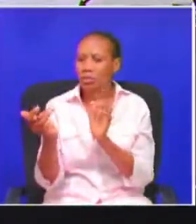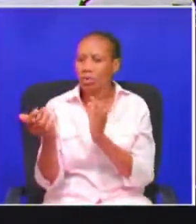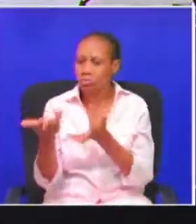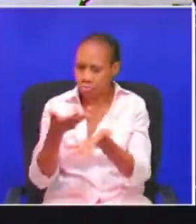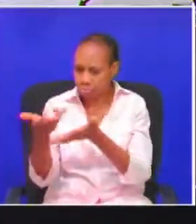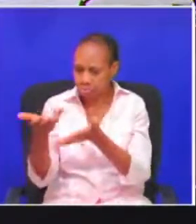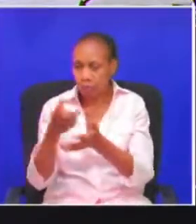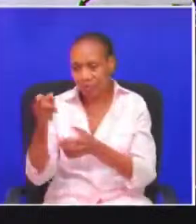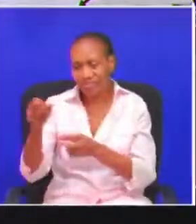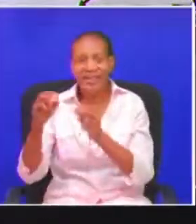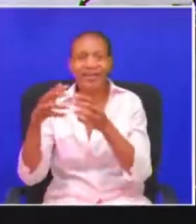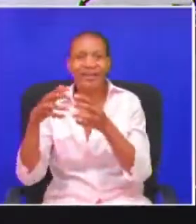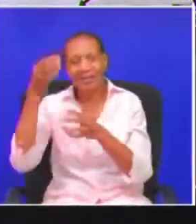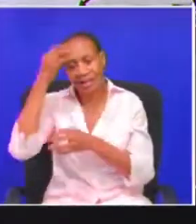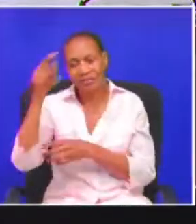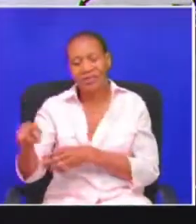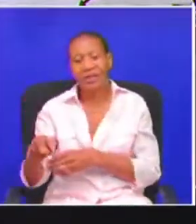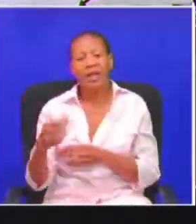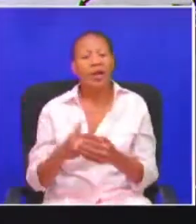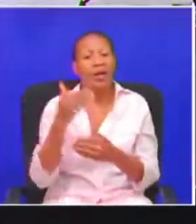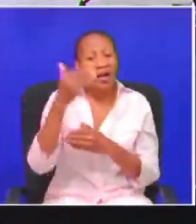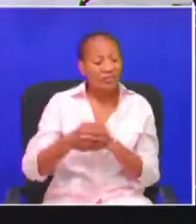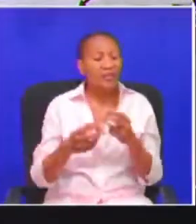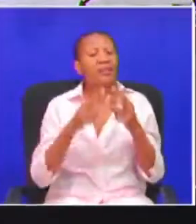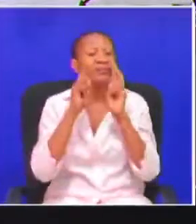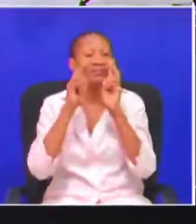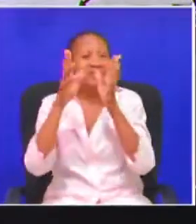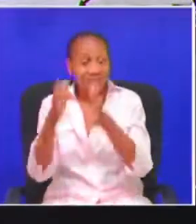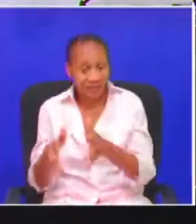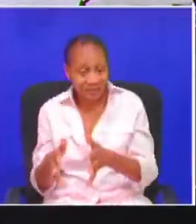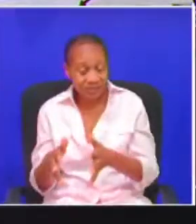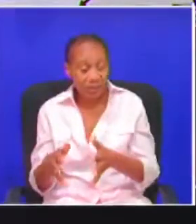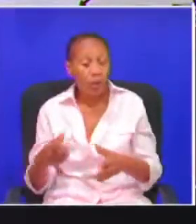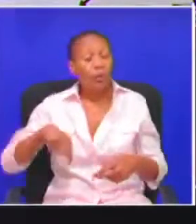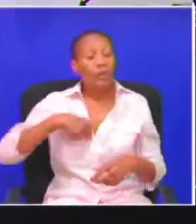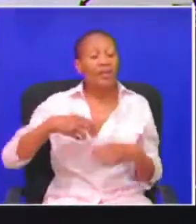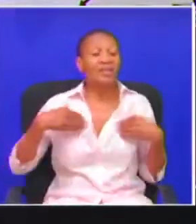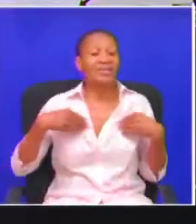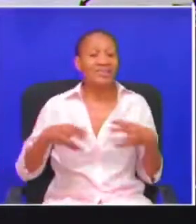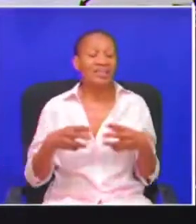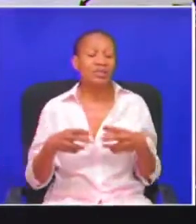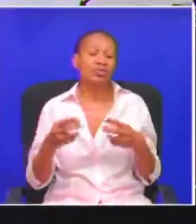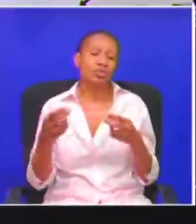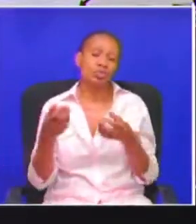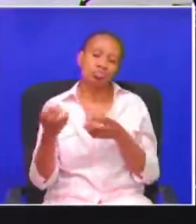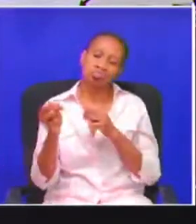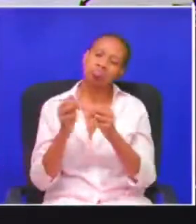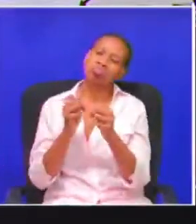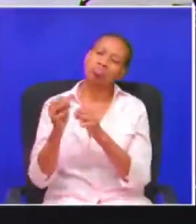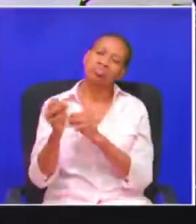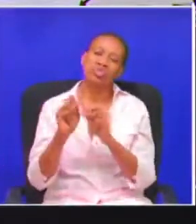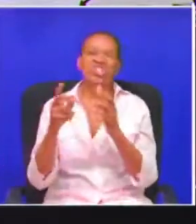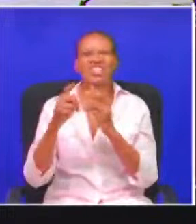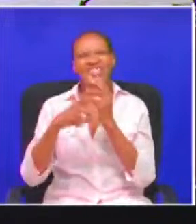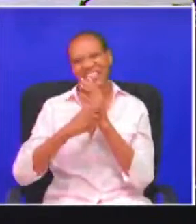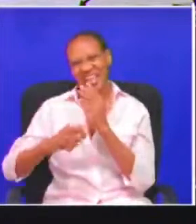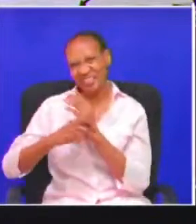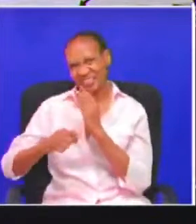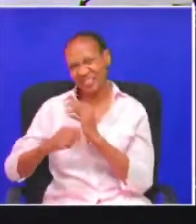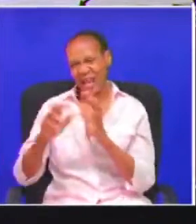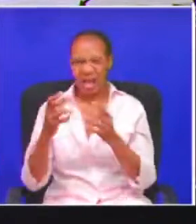visit, we started talks on a text basis. Now, those discussions